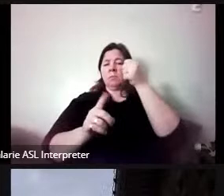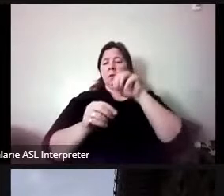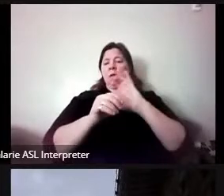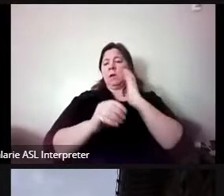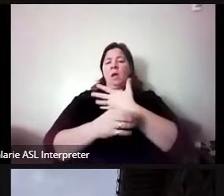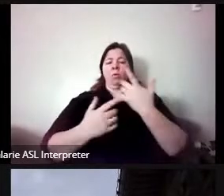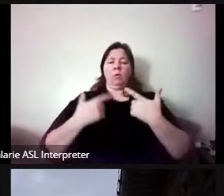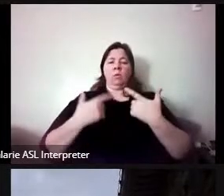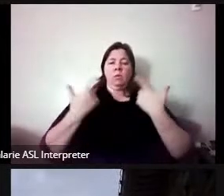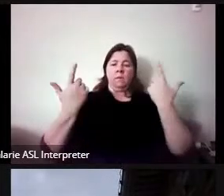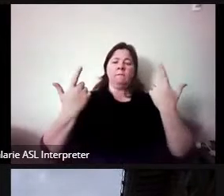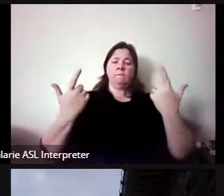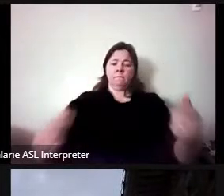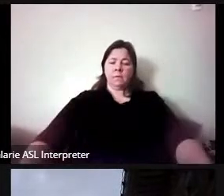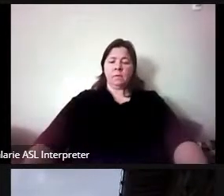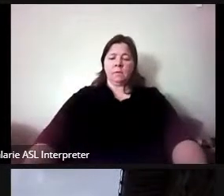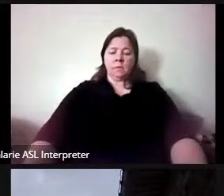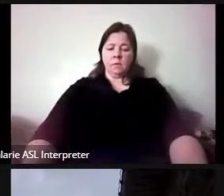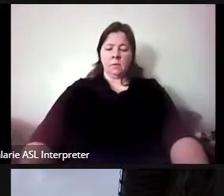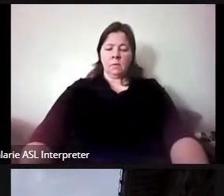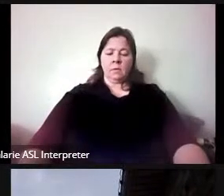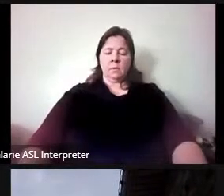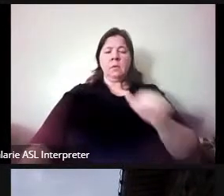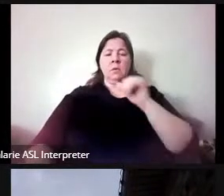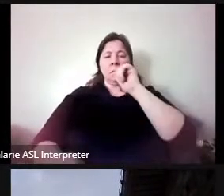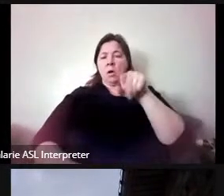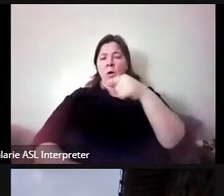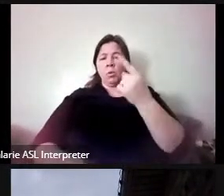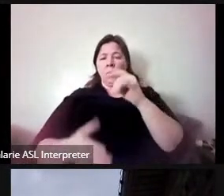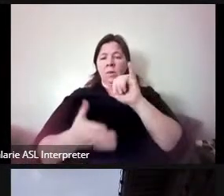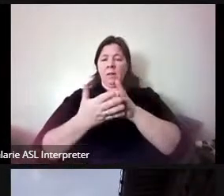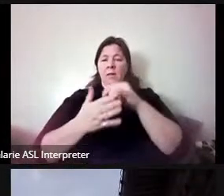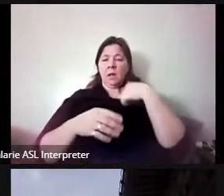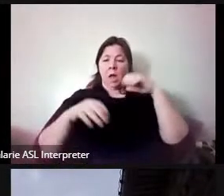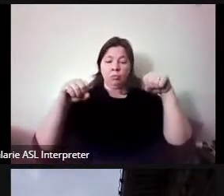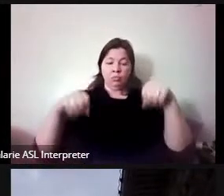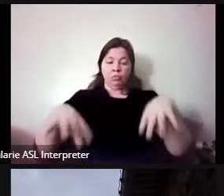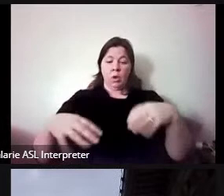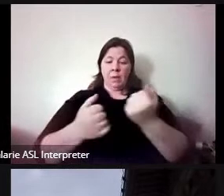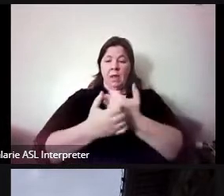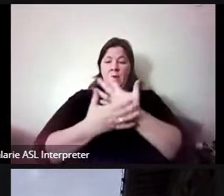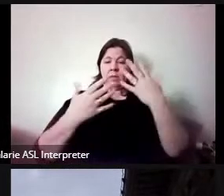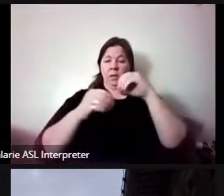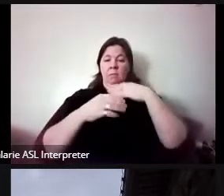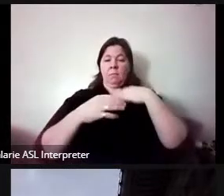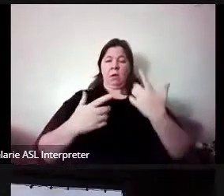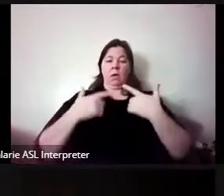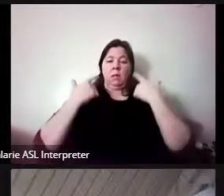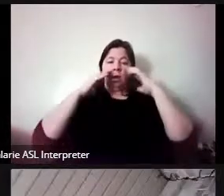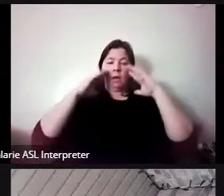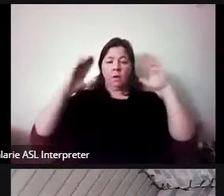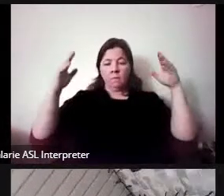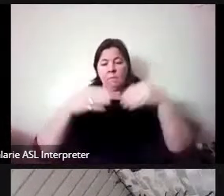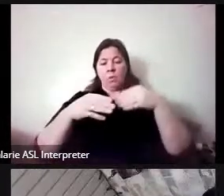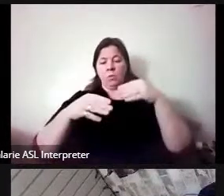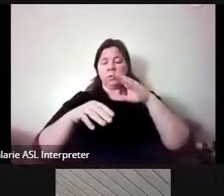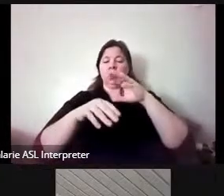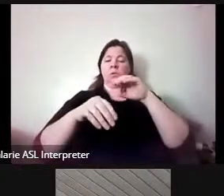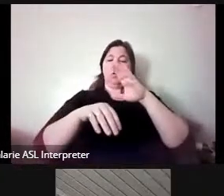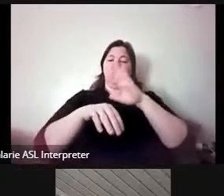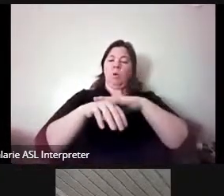life. Not only that, I dropped everything in my life and focusing on